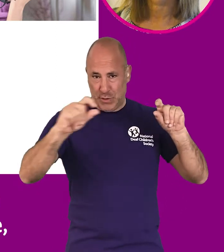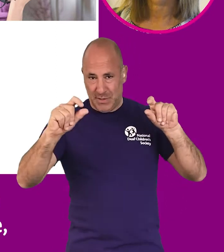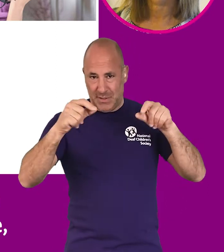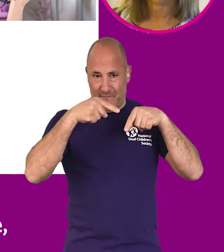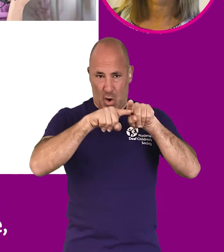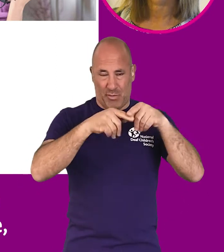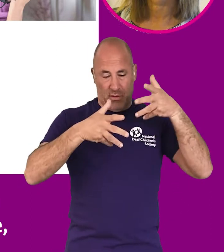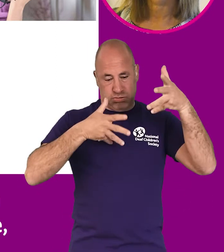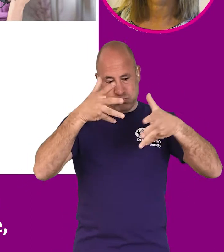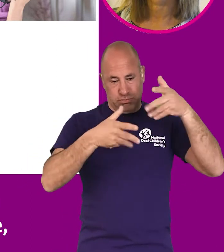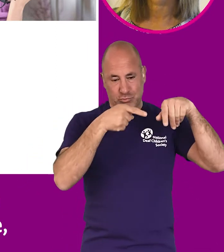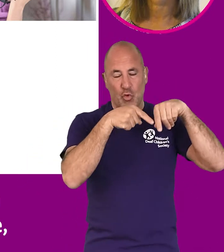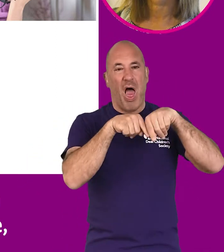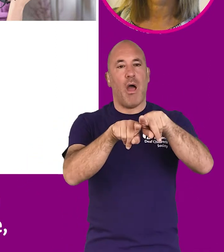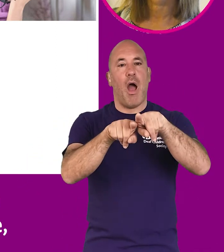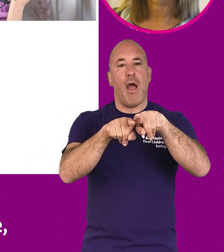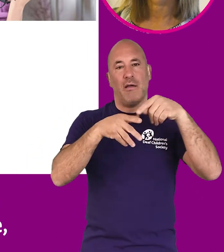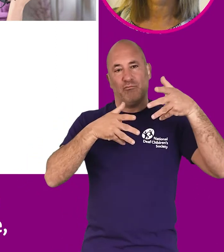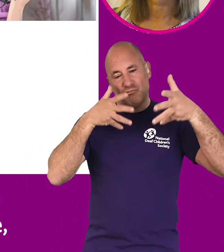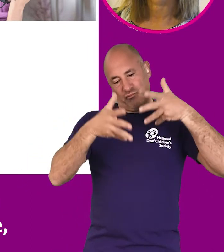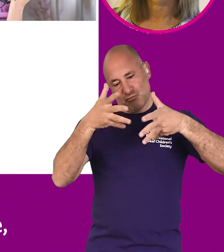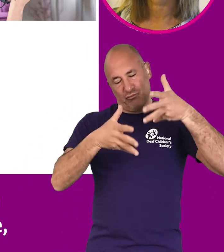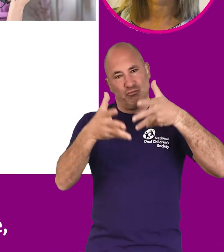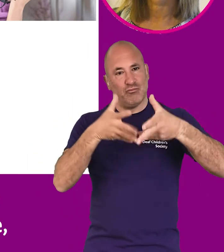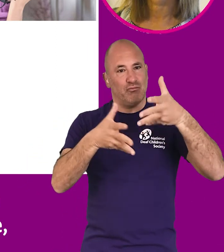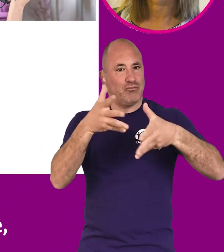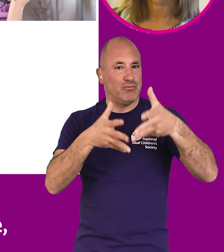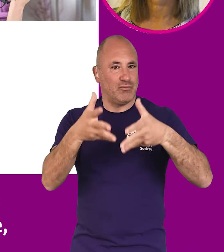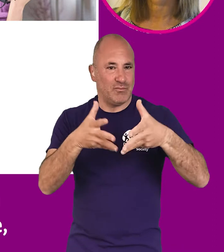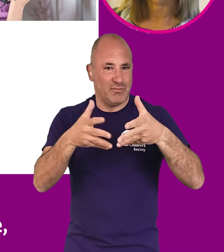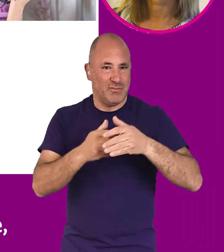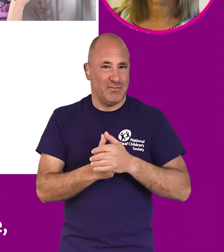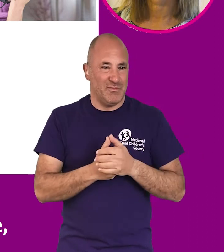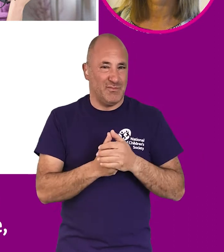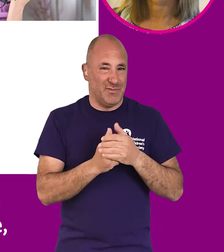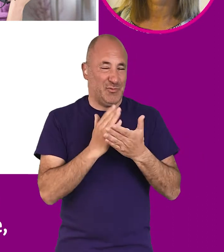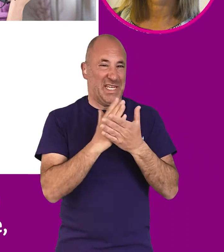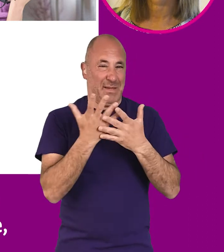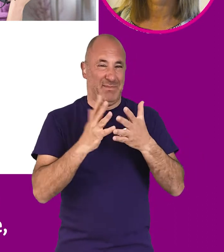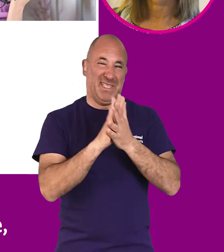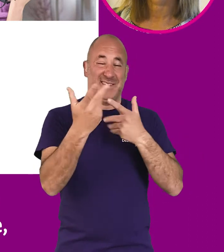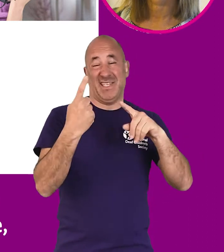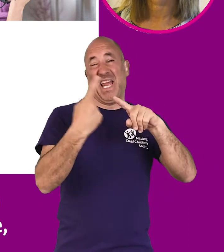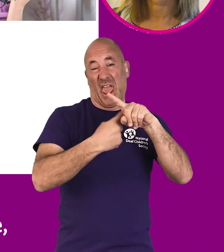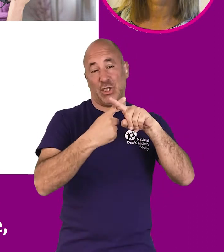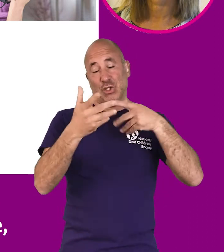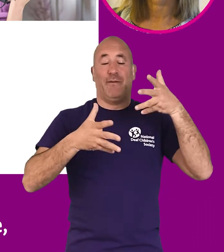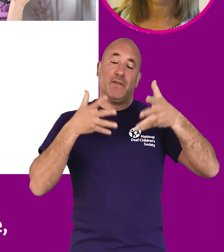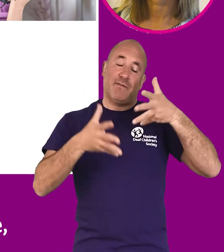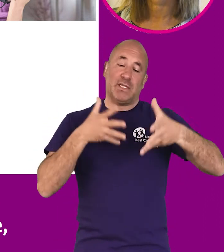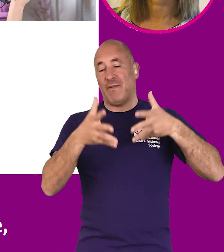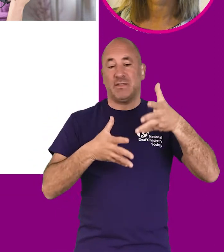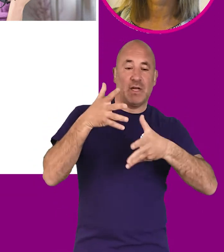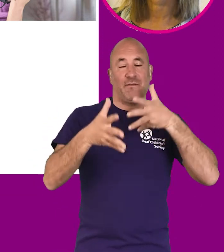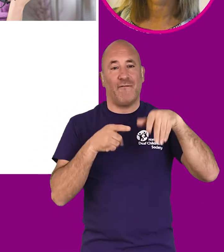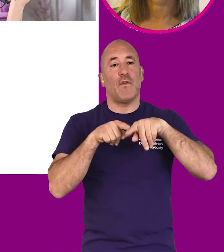And that is basically following English grammar and signing at the same